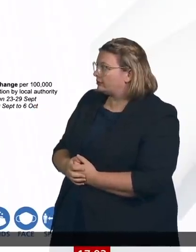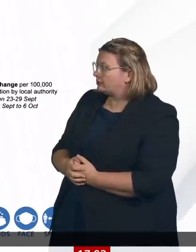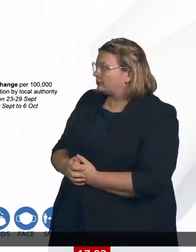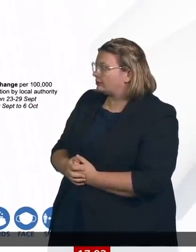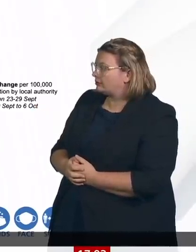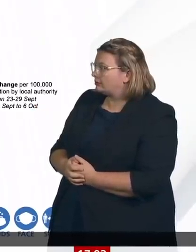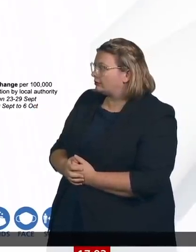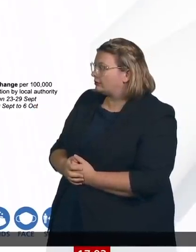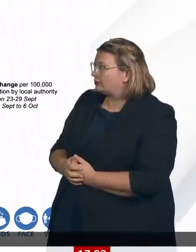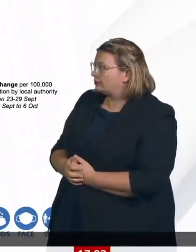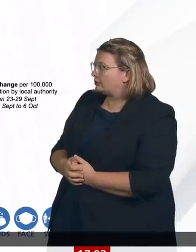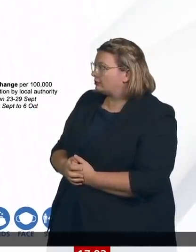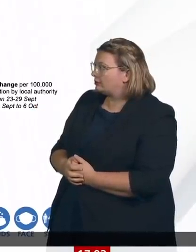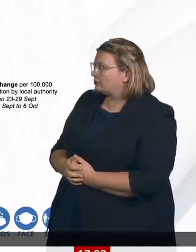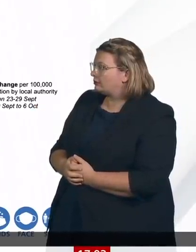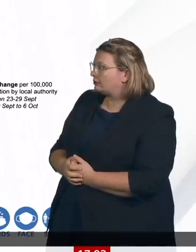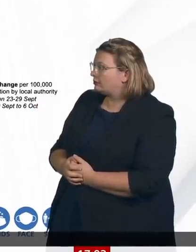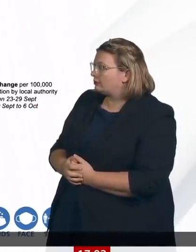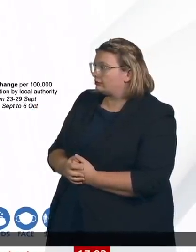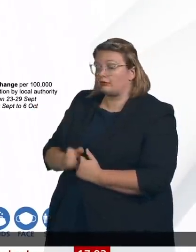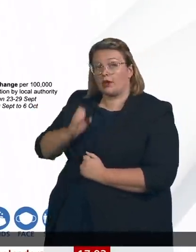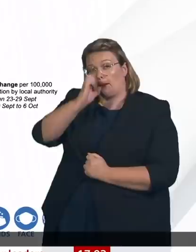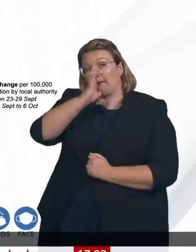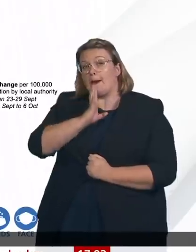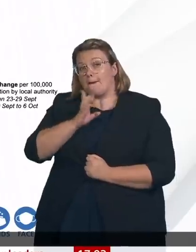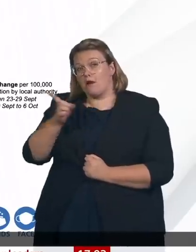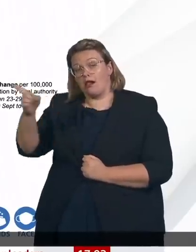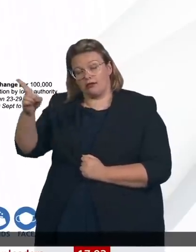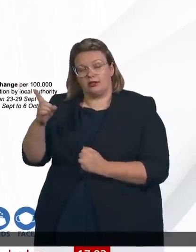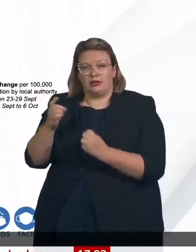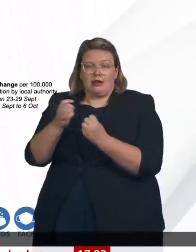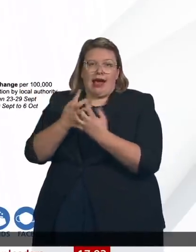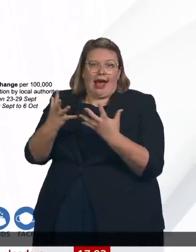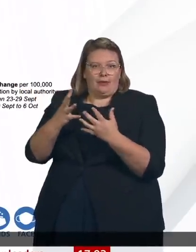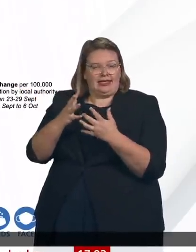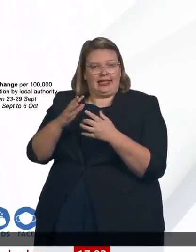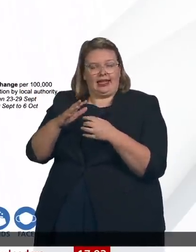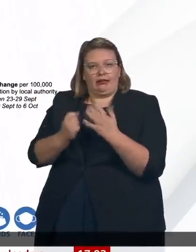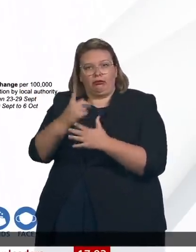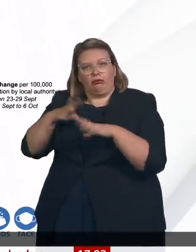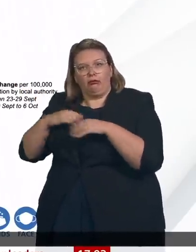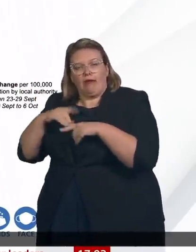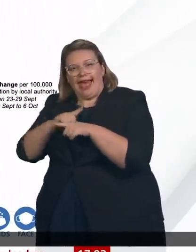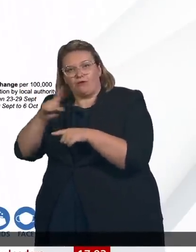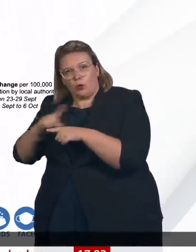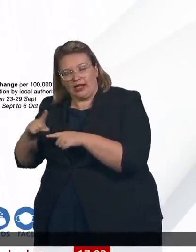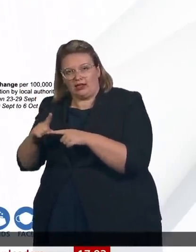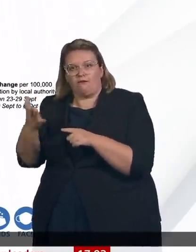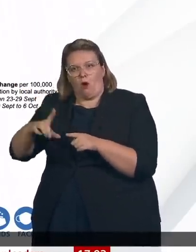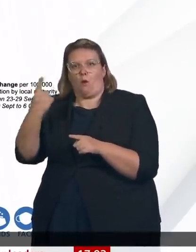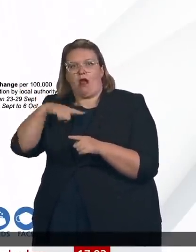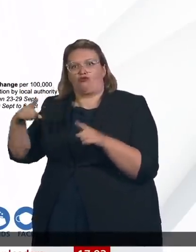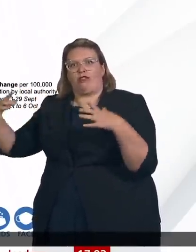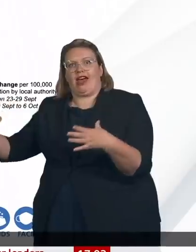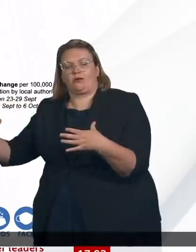purple shows the weekly case rates per 100,000, and the one on the right in brown shows the rate of